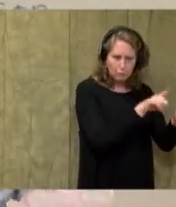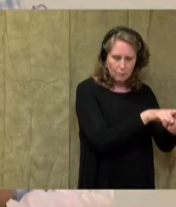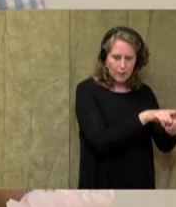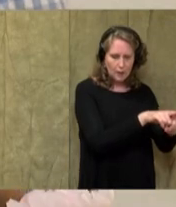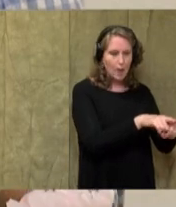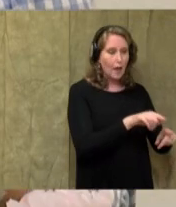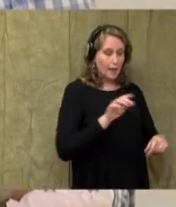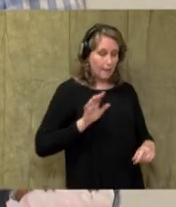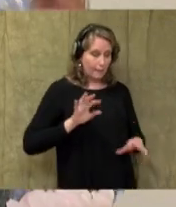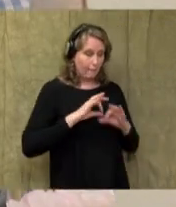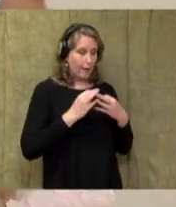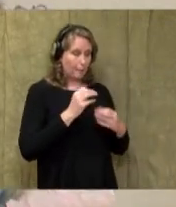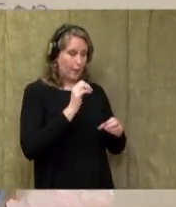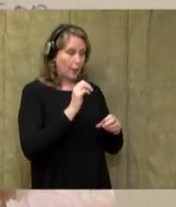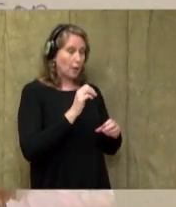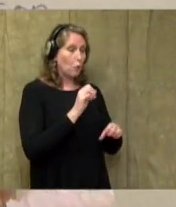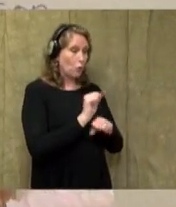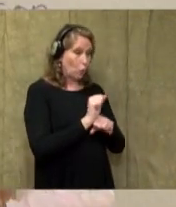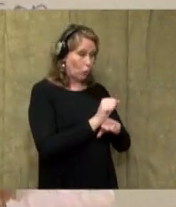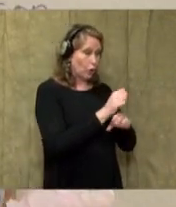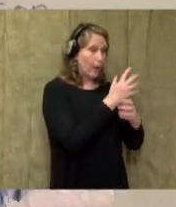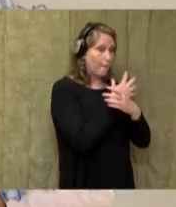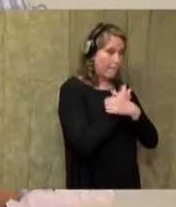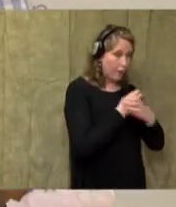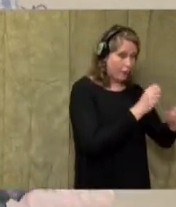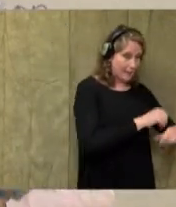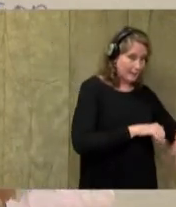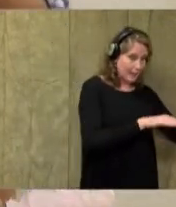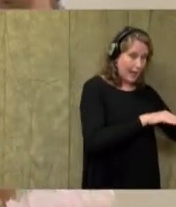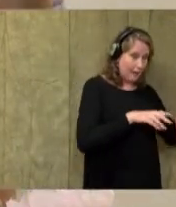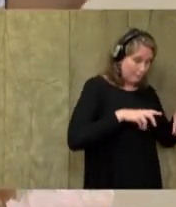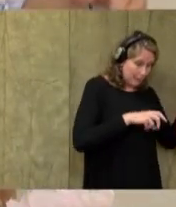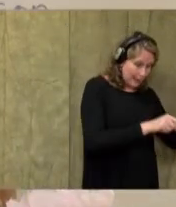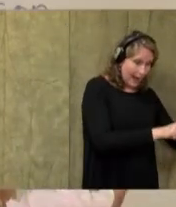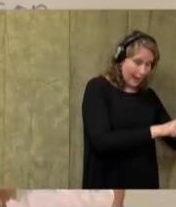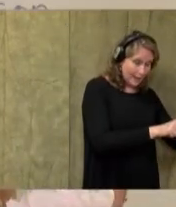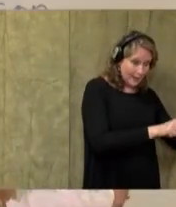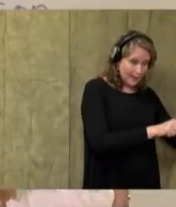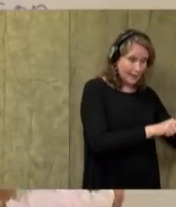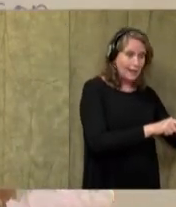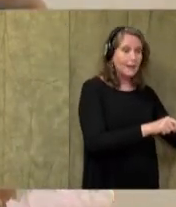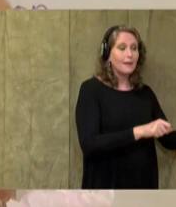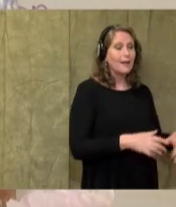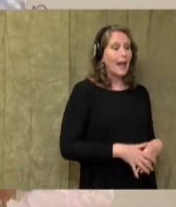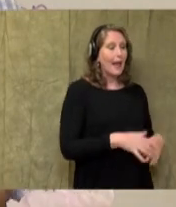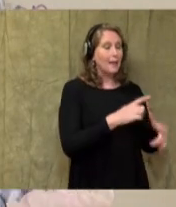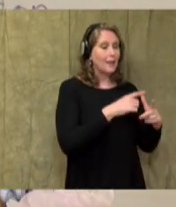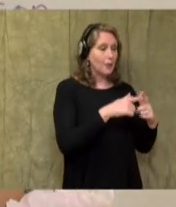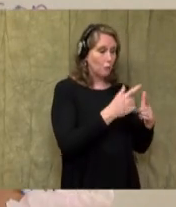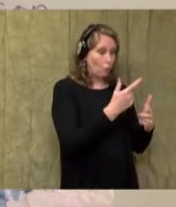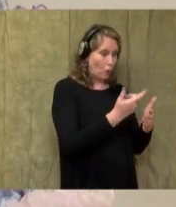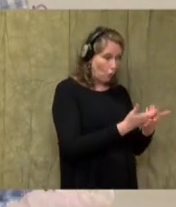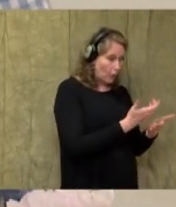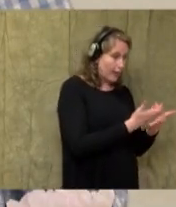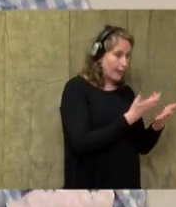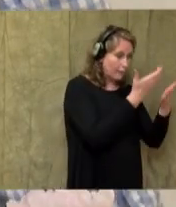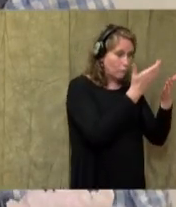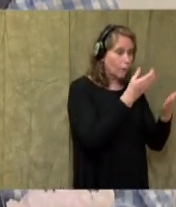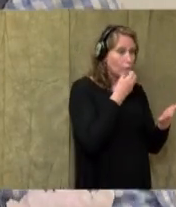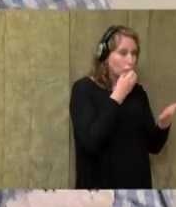will work Bear's land and split the crop in half. So they said, we'll do all the work, but we'll just split the